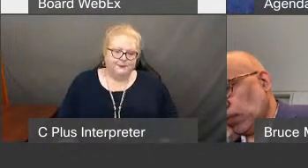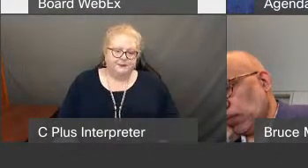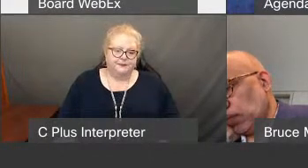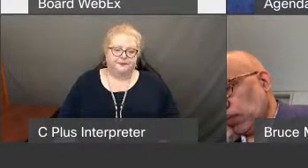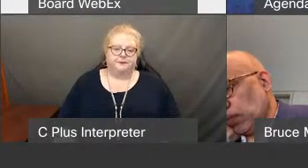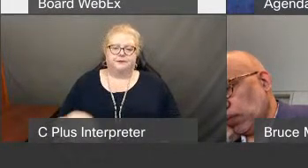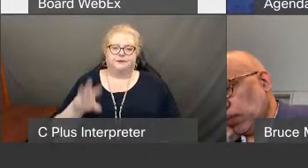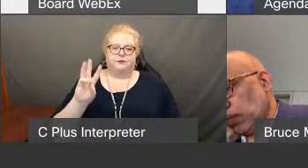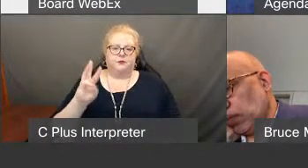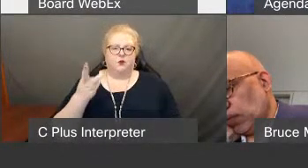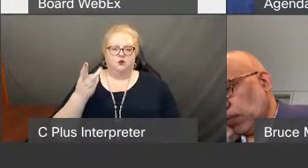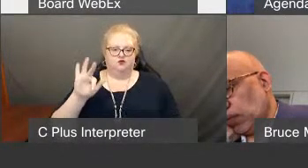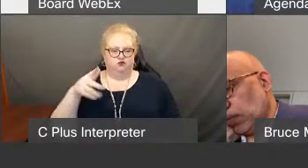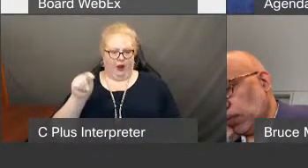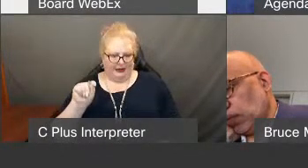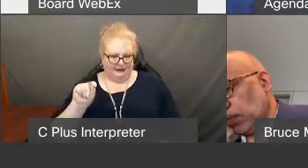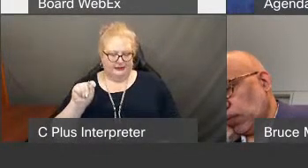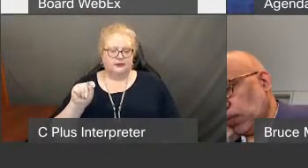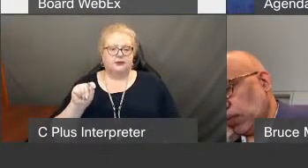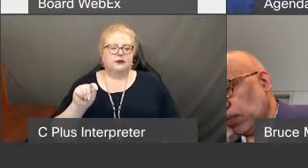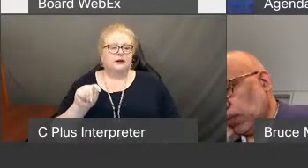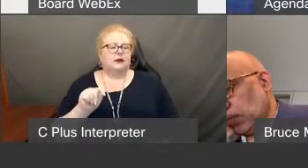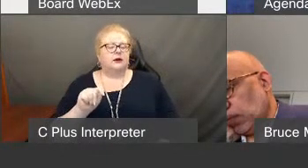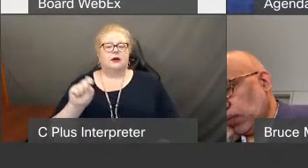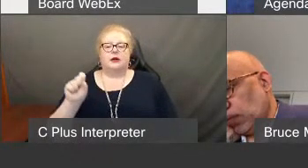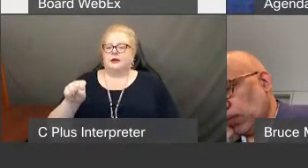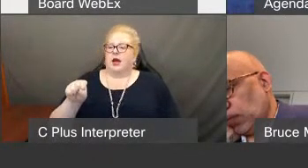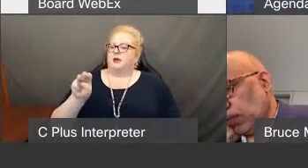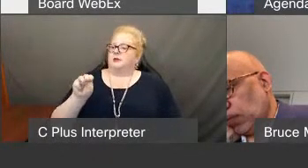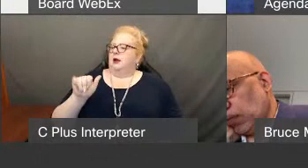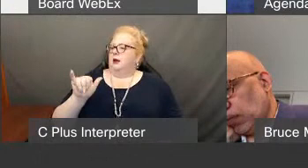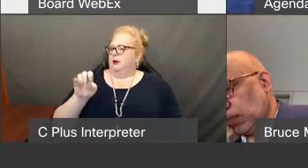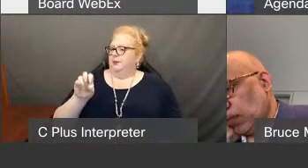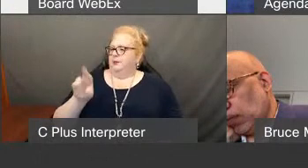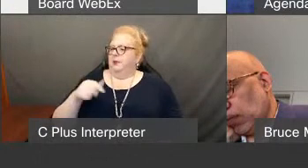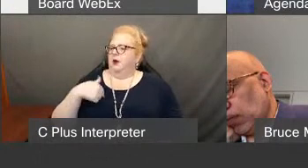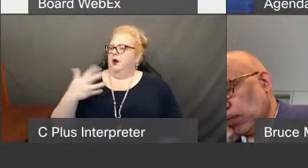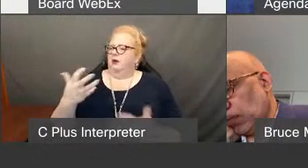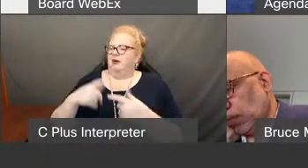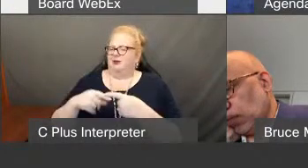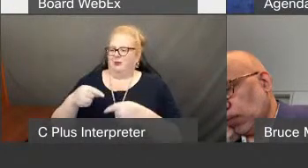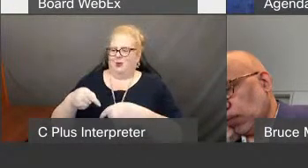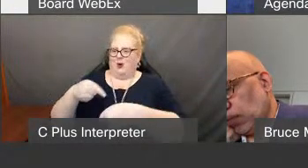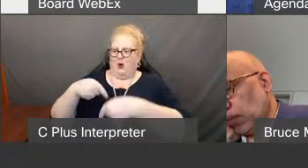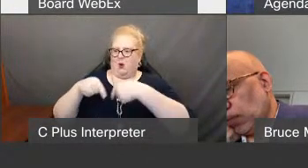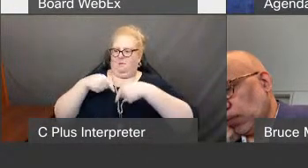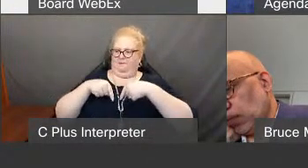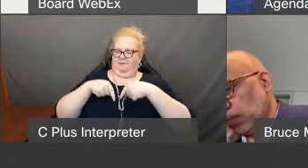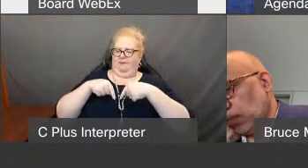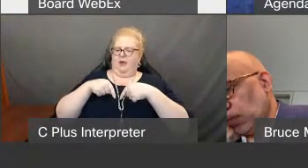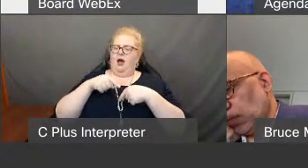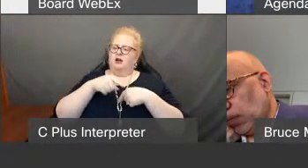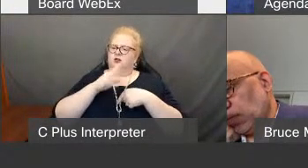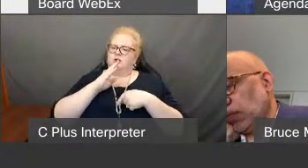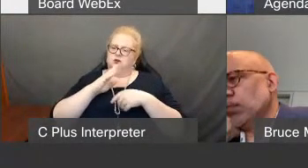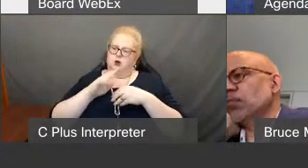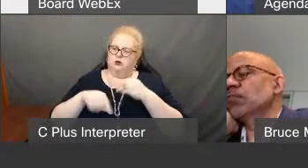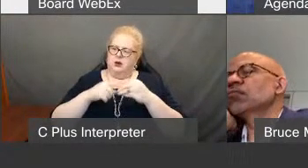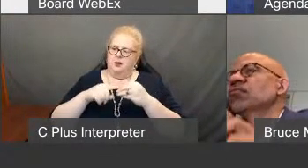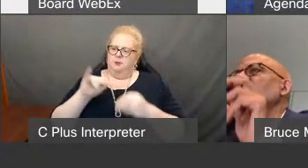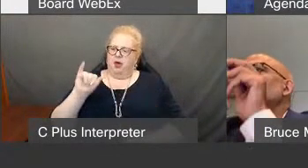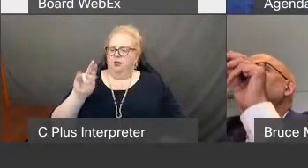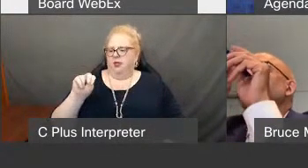Director Wright. Mayor, I want to go backwards to something she said about infrastructure.